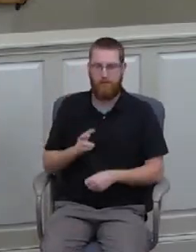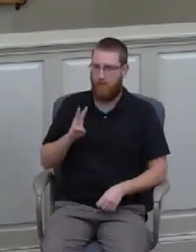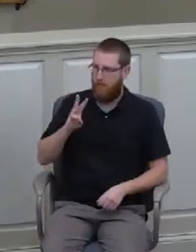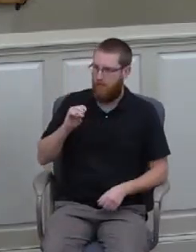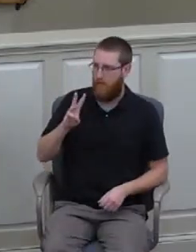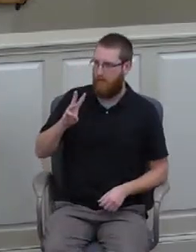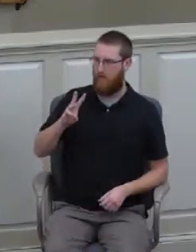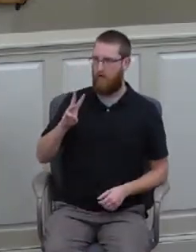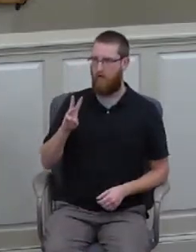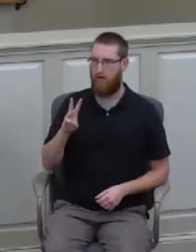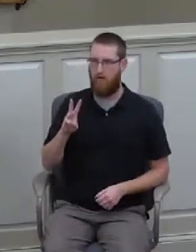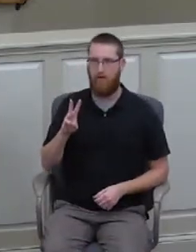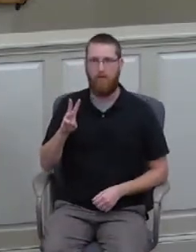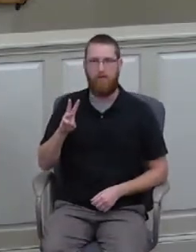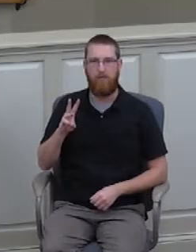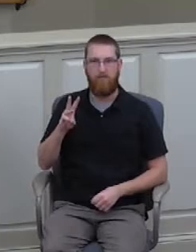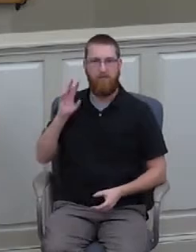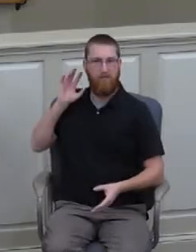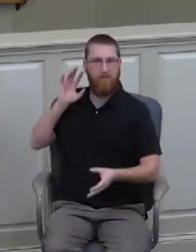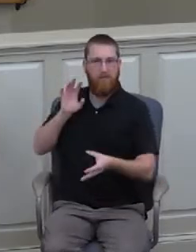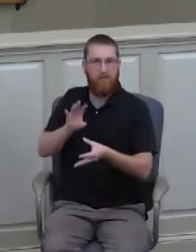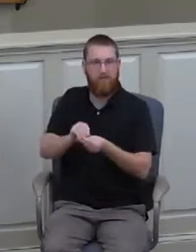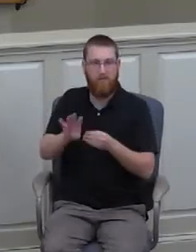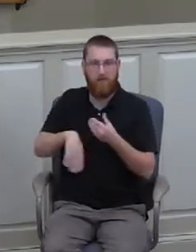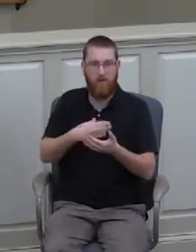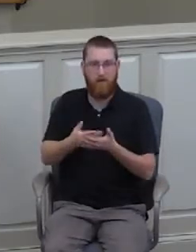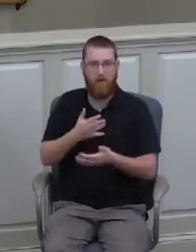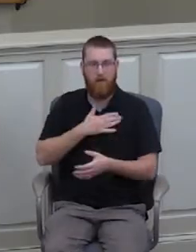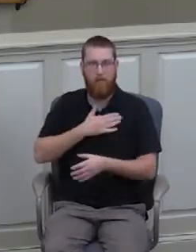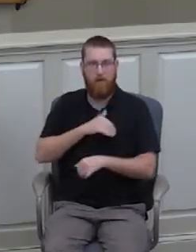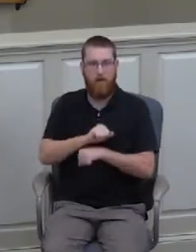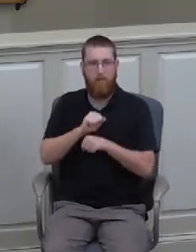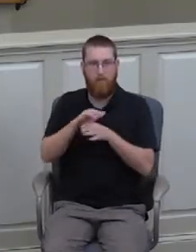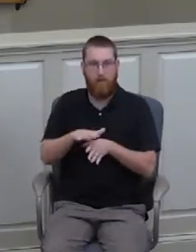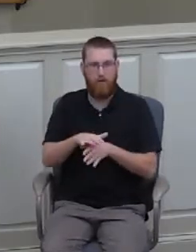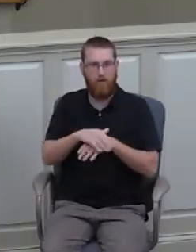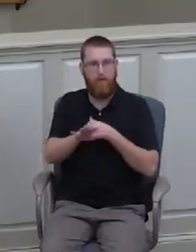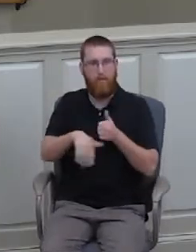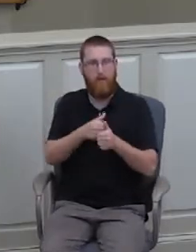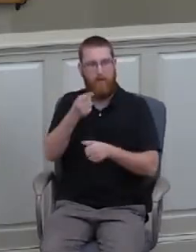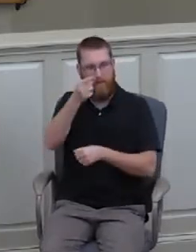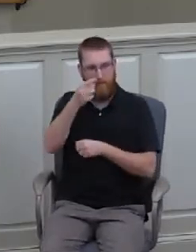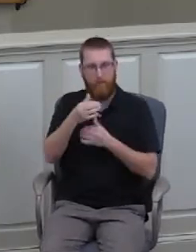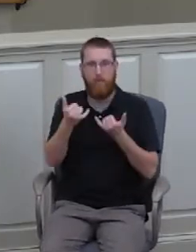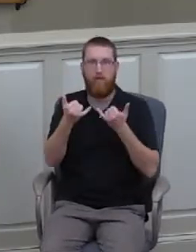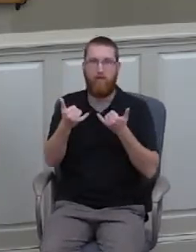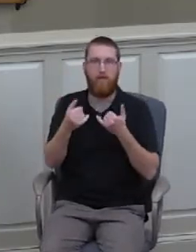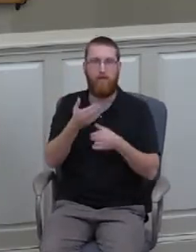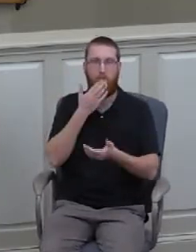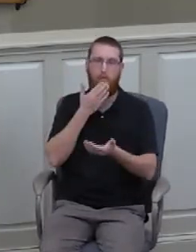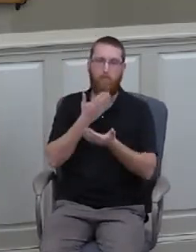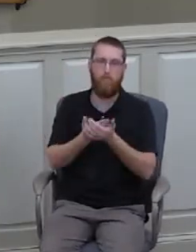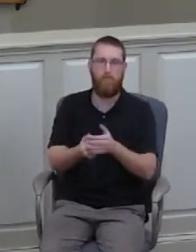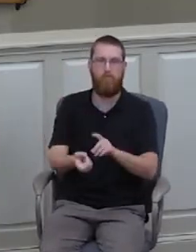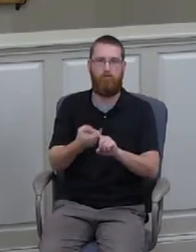And over the years, all my coworkers who's standing behind there and stuff, I made a lot of good